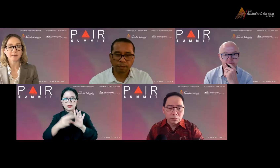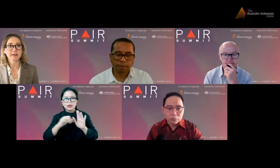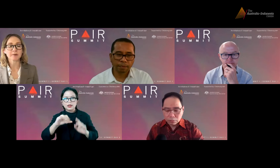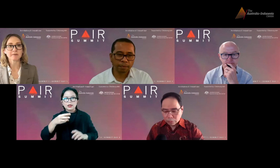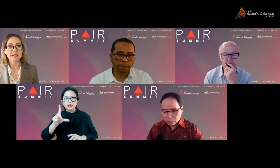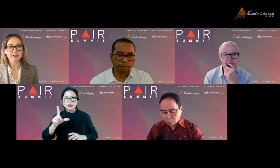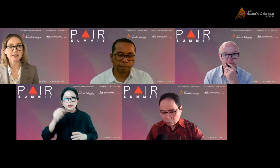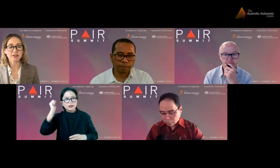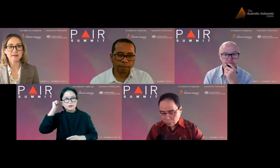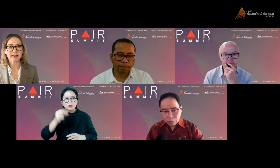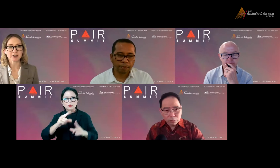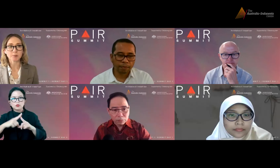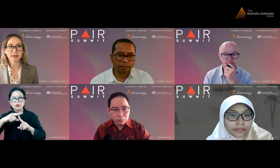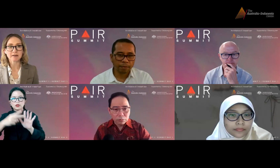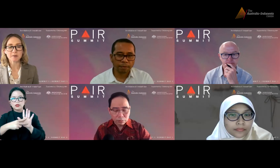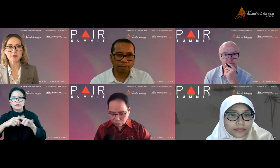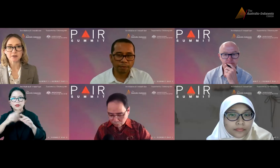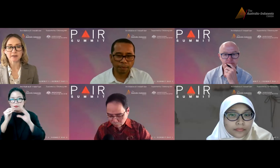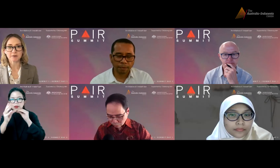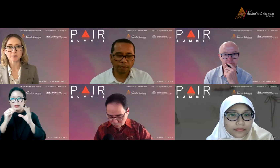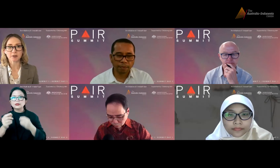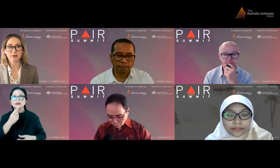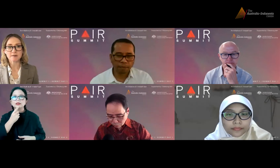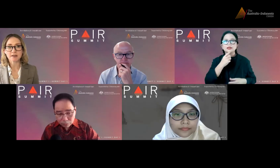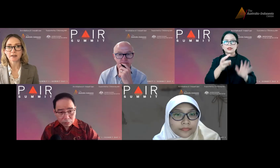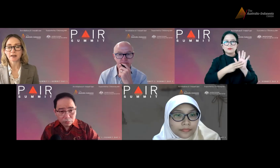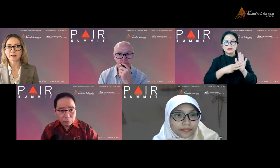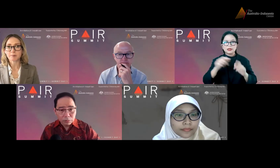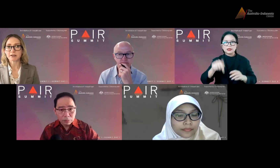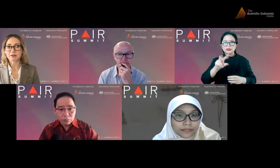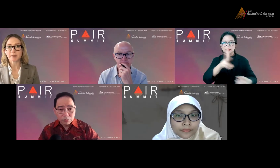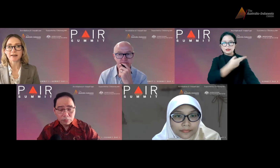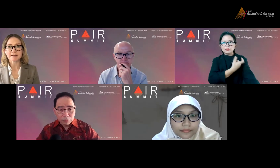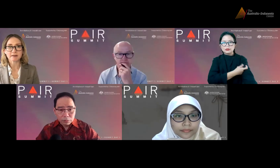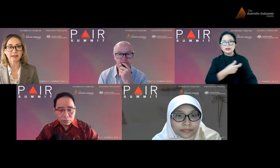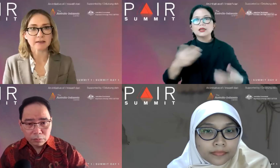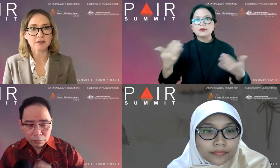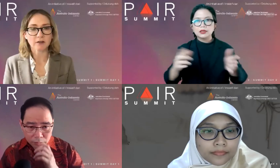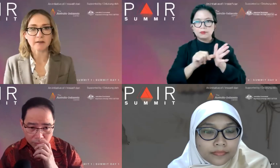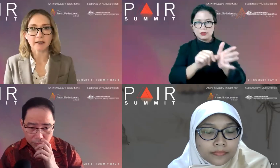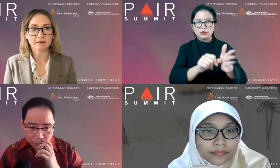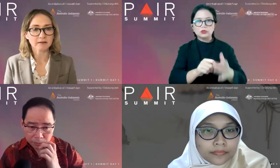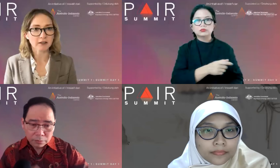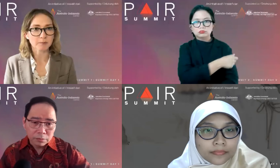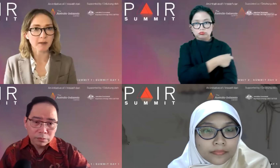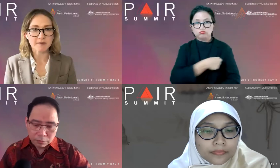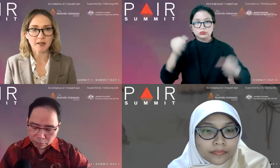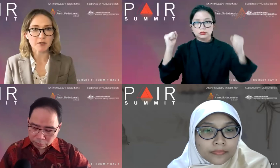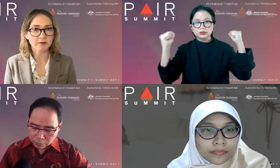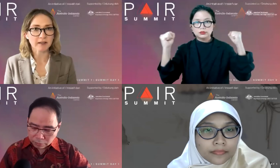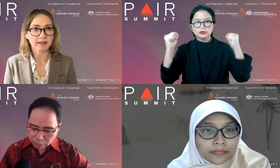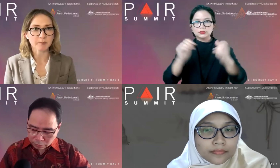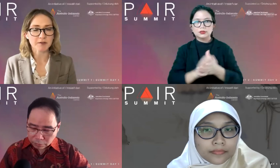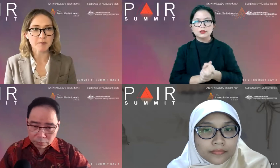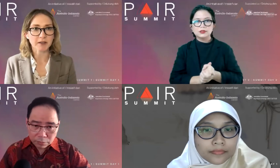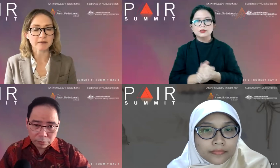around, what is happening now with vaccination? Is that helping the position of healthcare workers? And then back to you, Pak Ansariadi, to look at that,